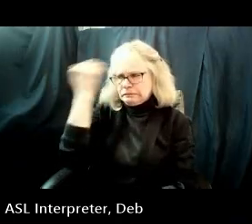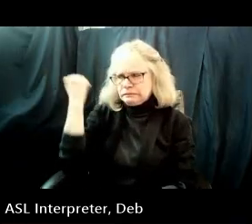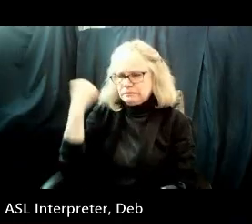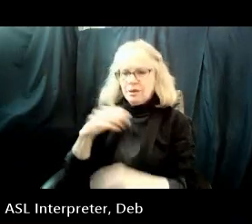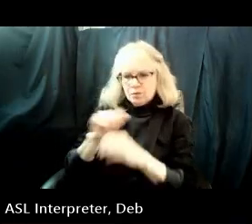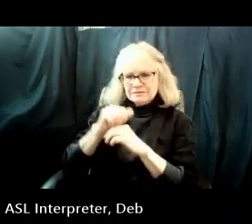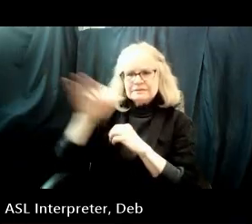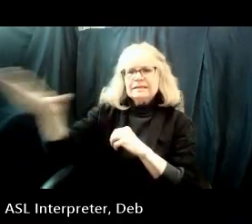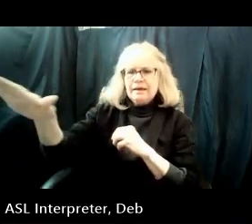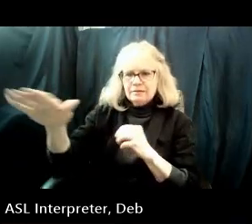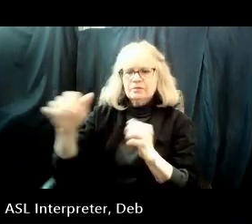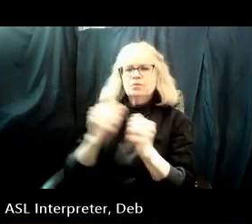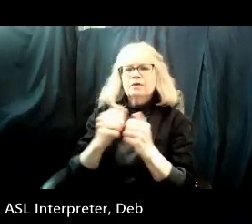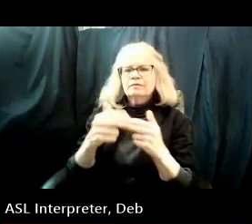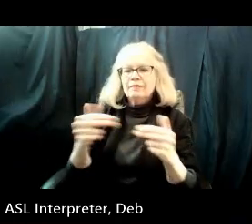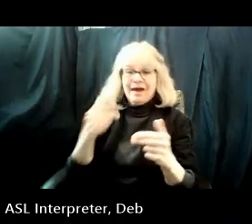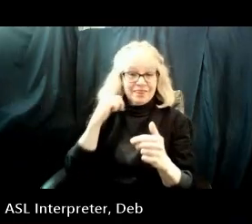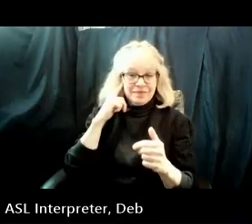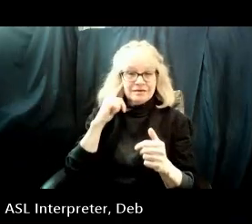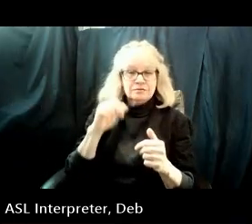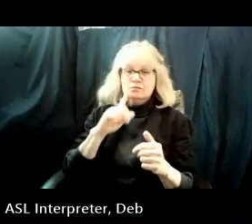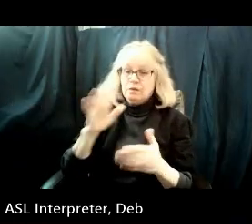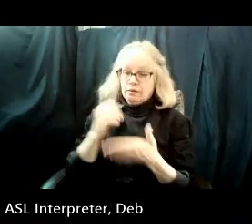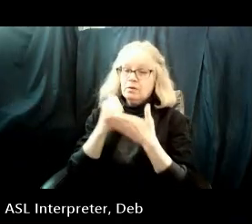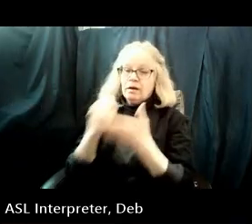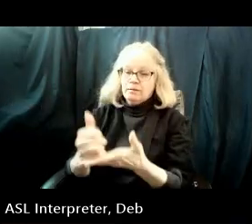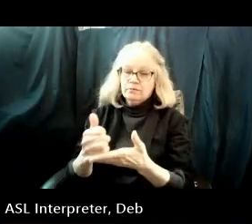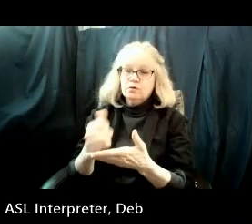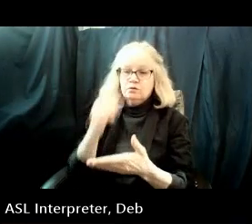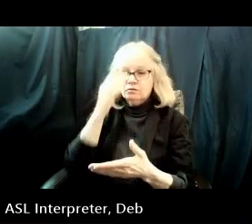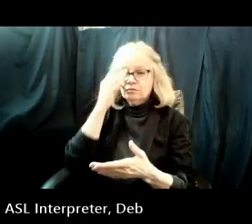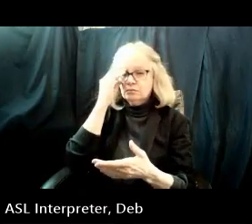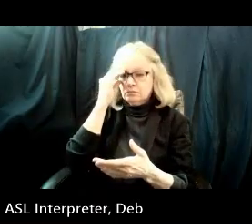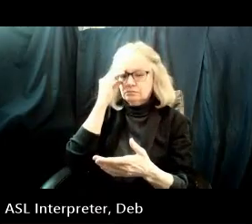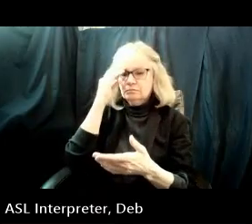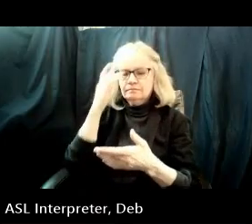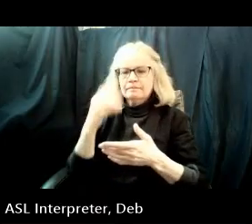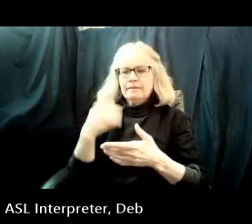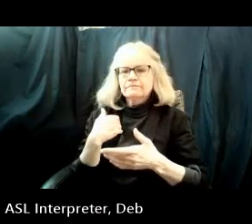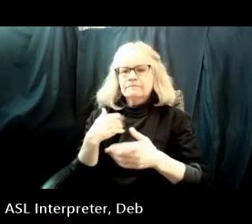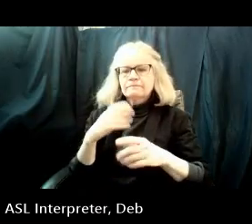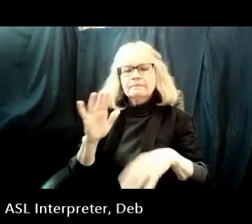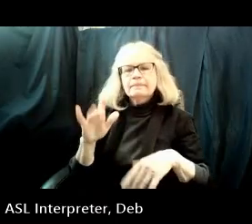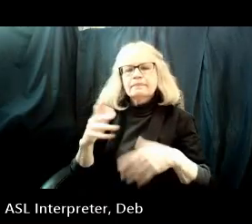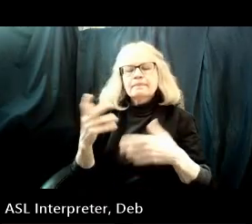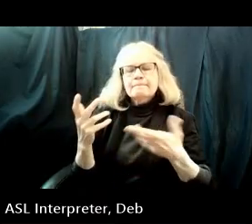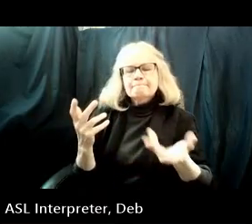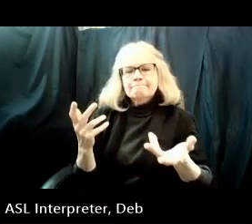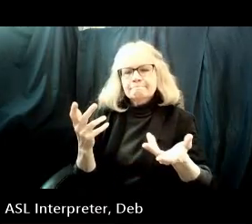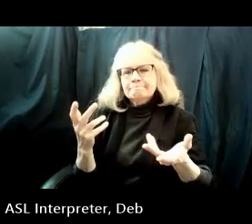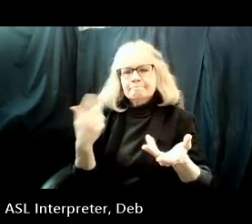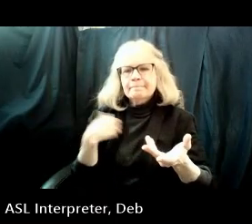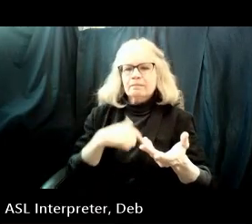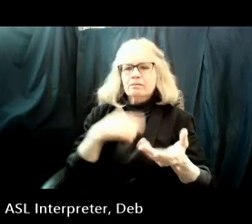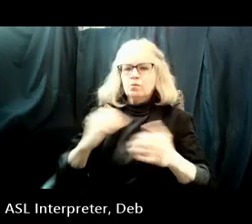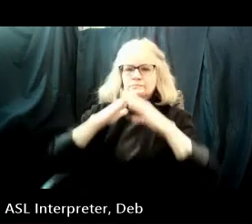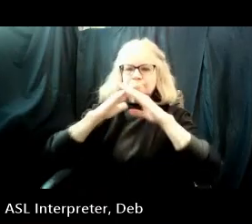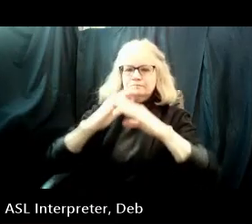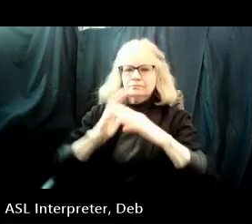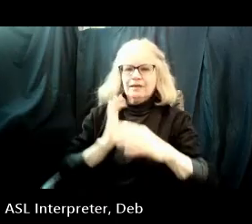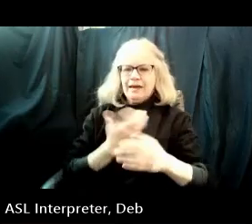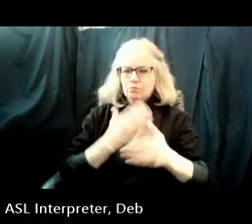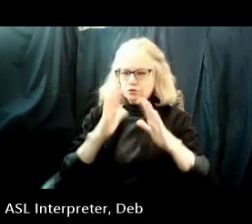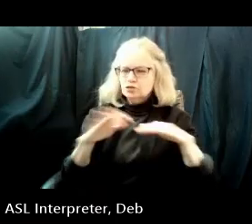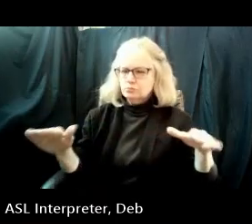you along with these because I think it will be really, really helpful. I think what's hard, we want to protect our children in so